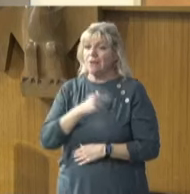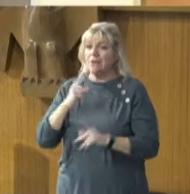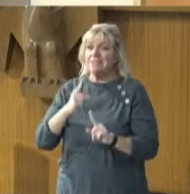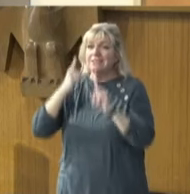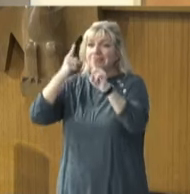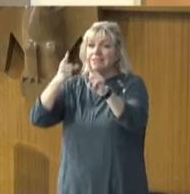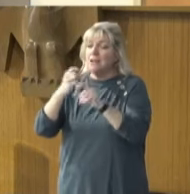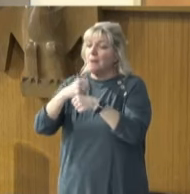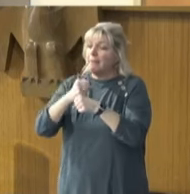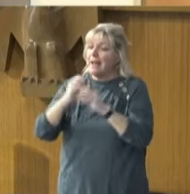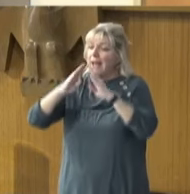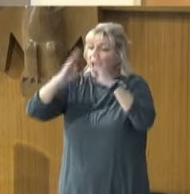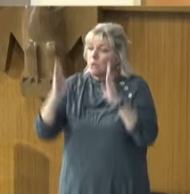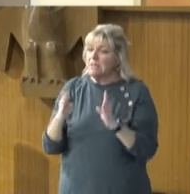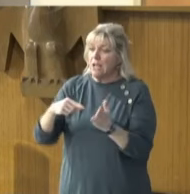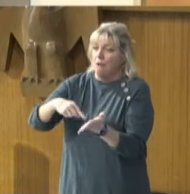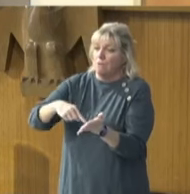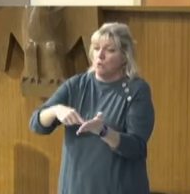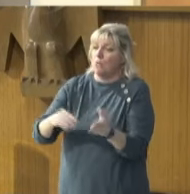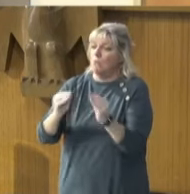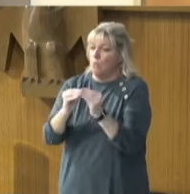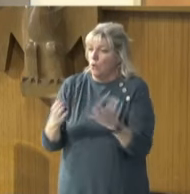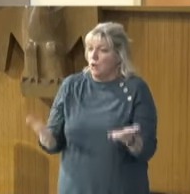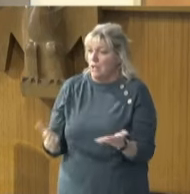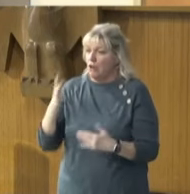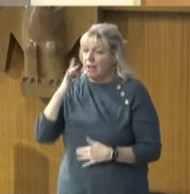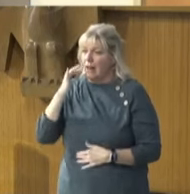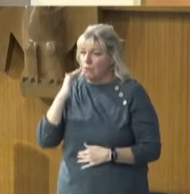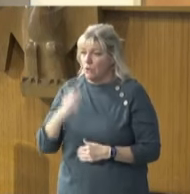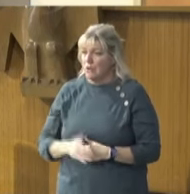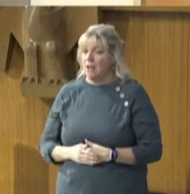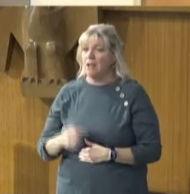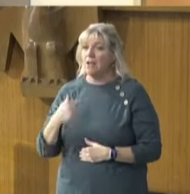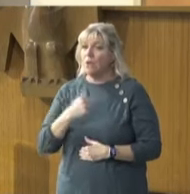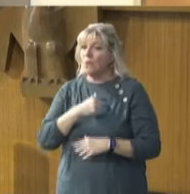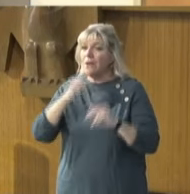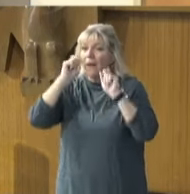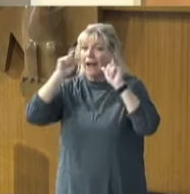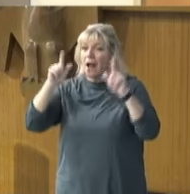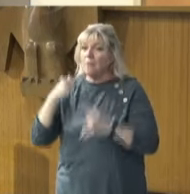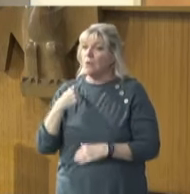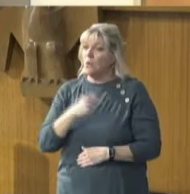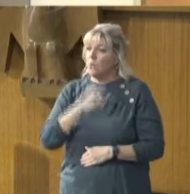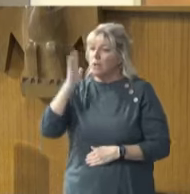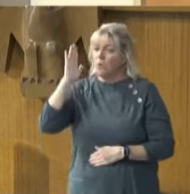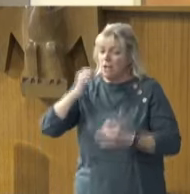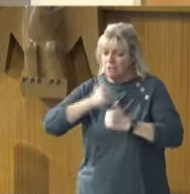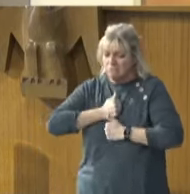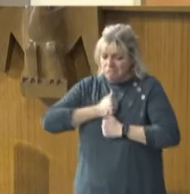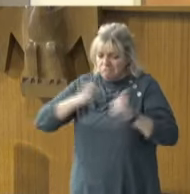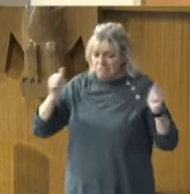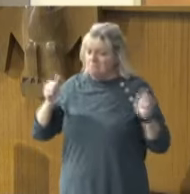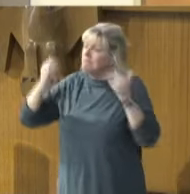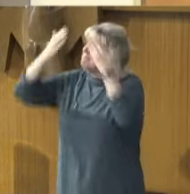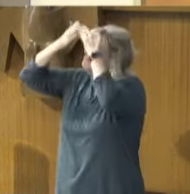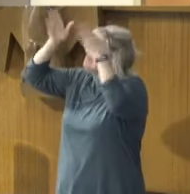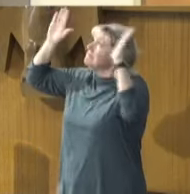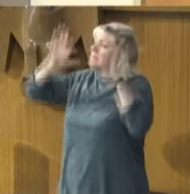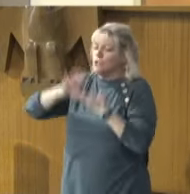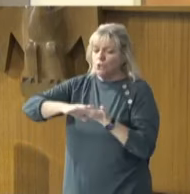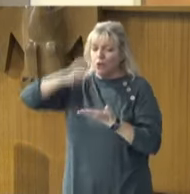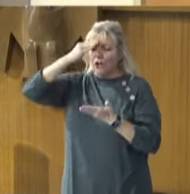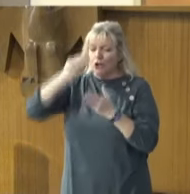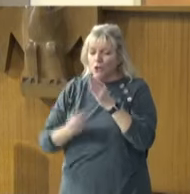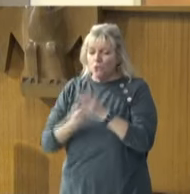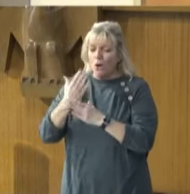affordable housing in California. When we wake up, we will open ourselves up to learning and growing and